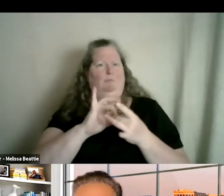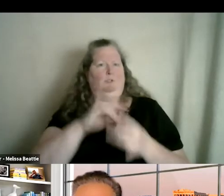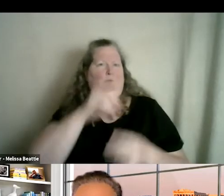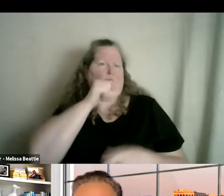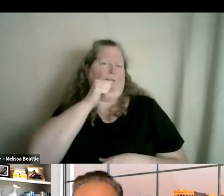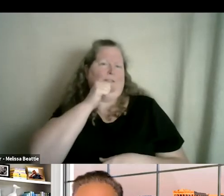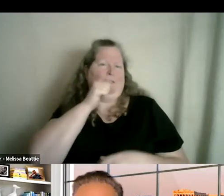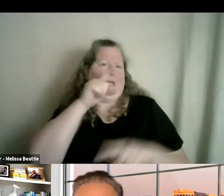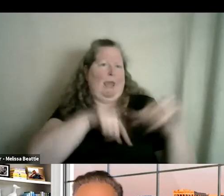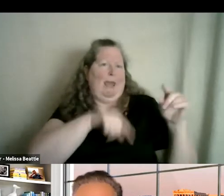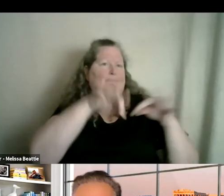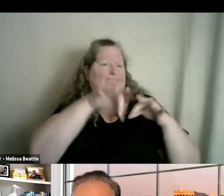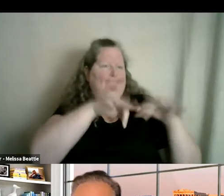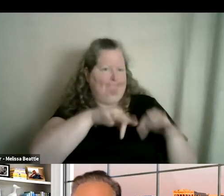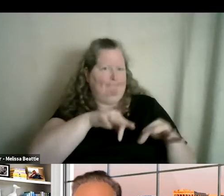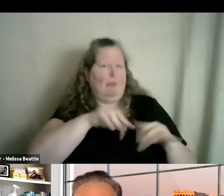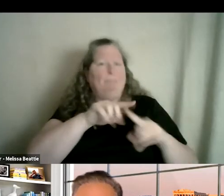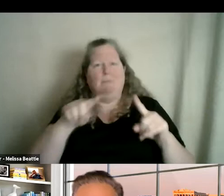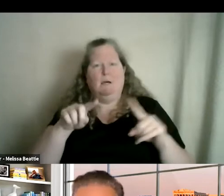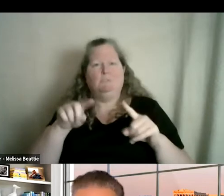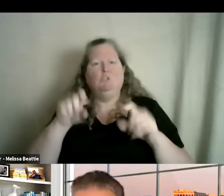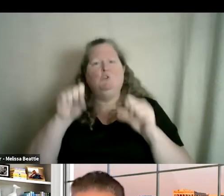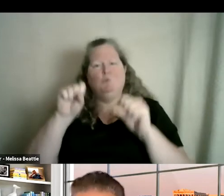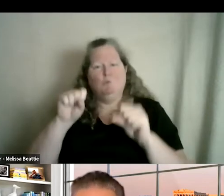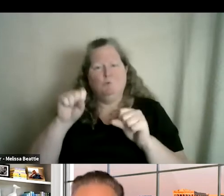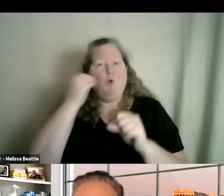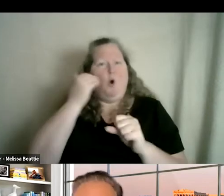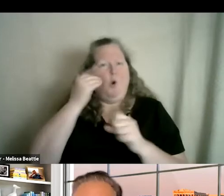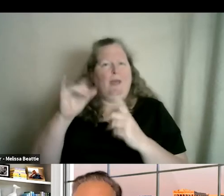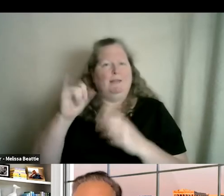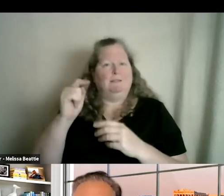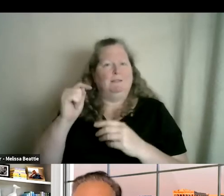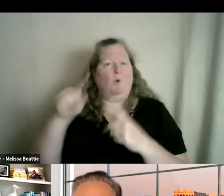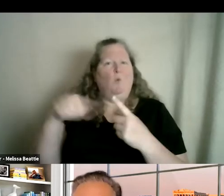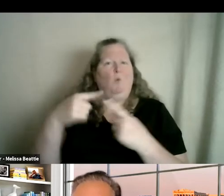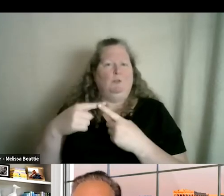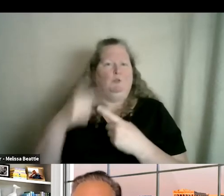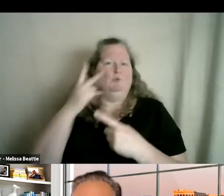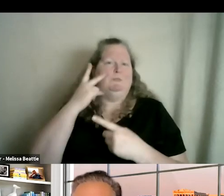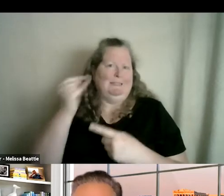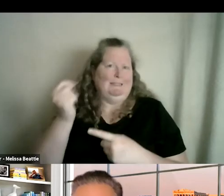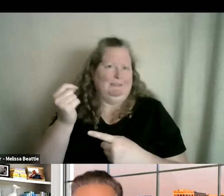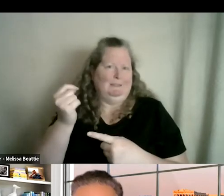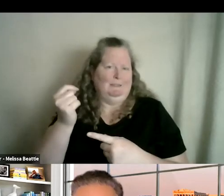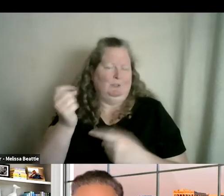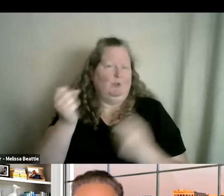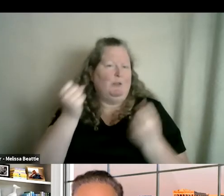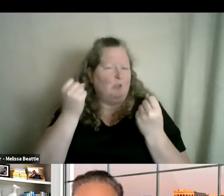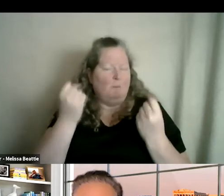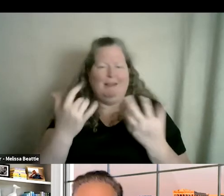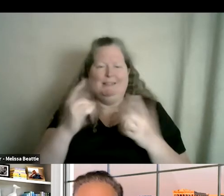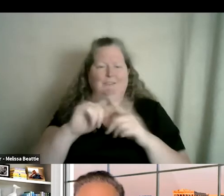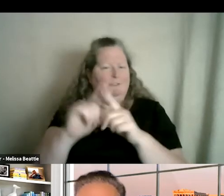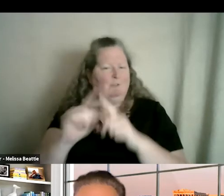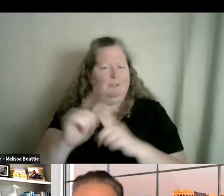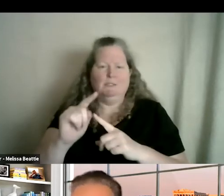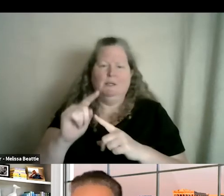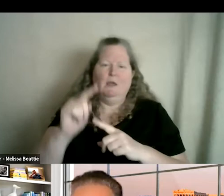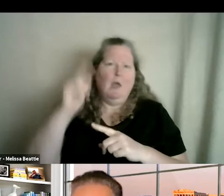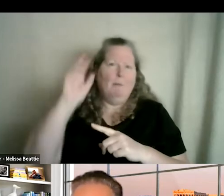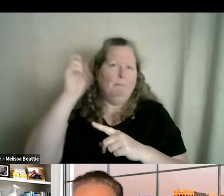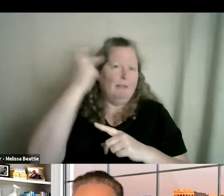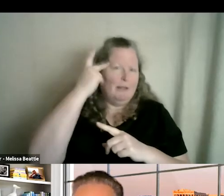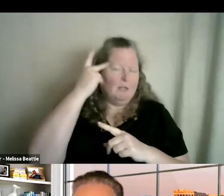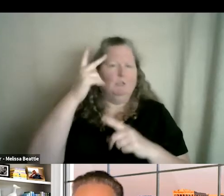there is all of these philosophical, socioeconomic, political considerations on these